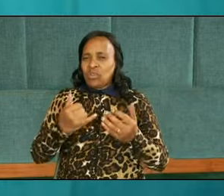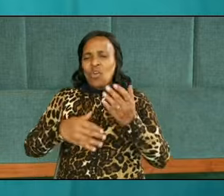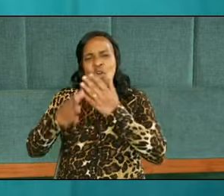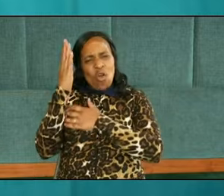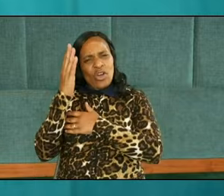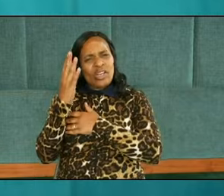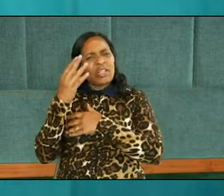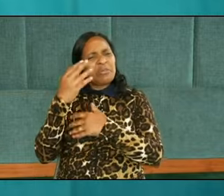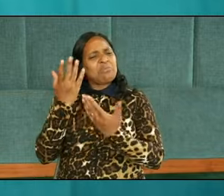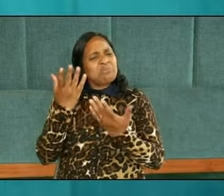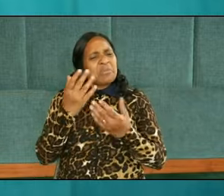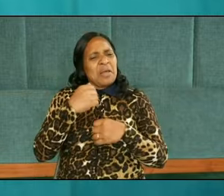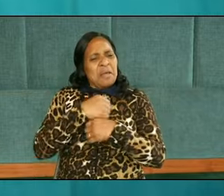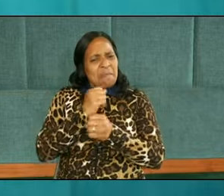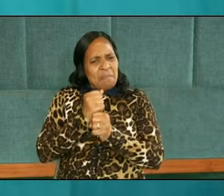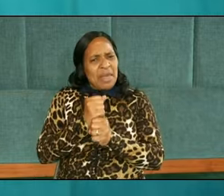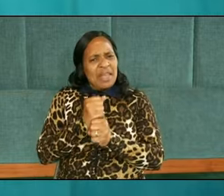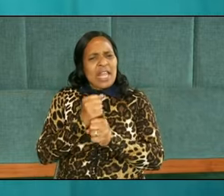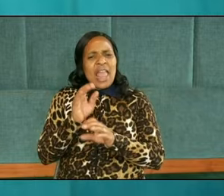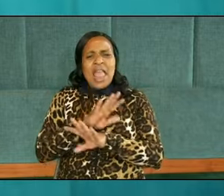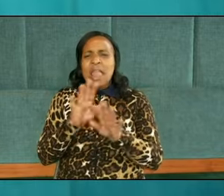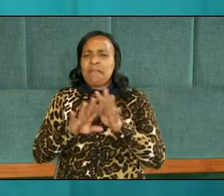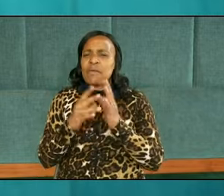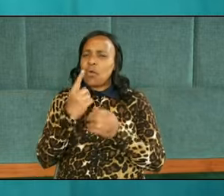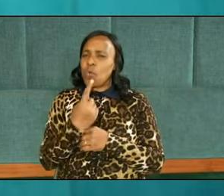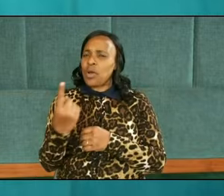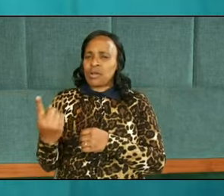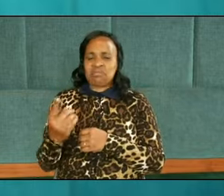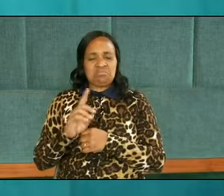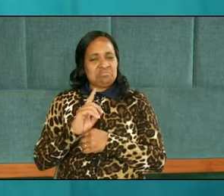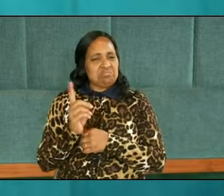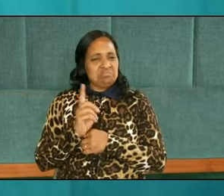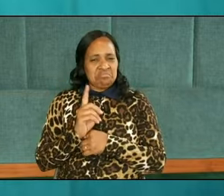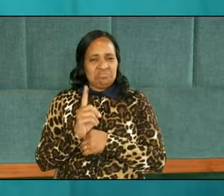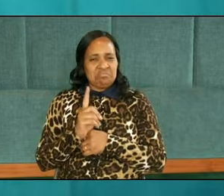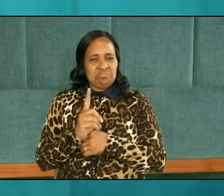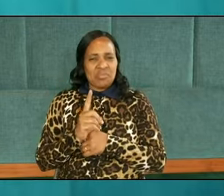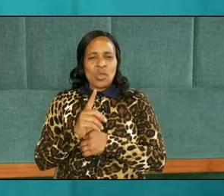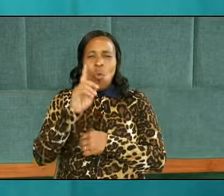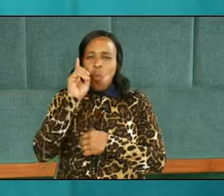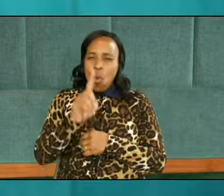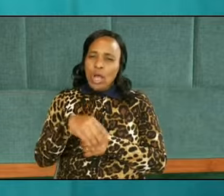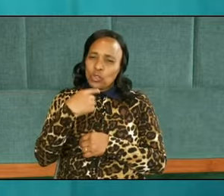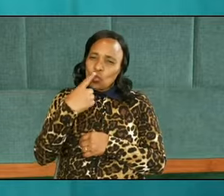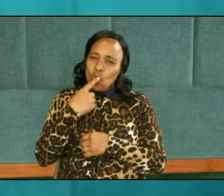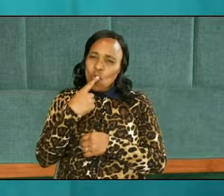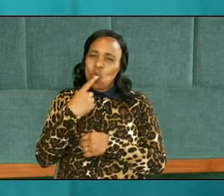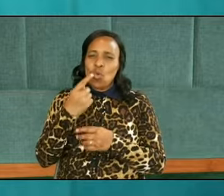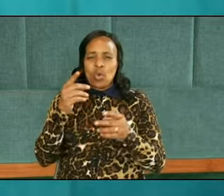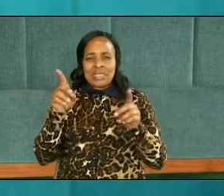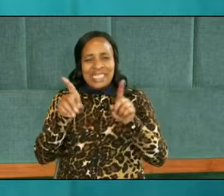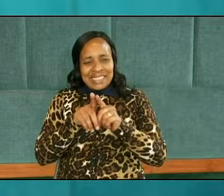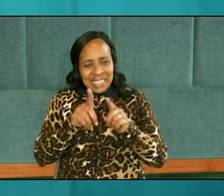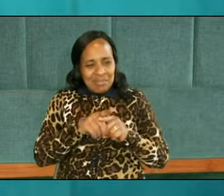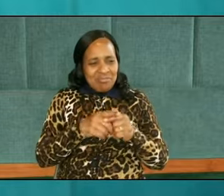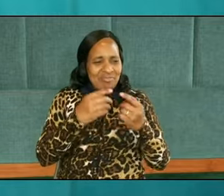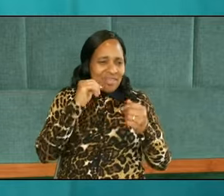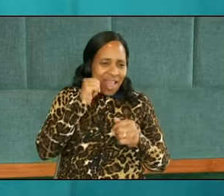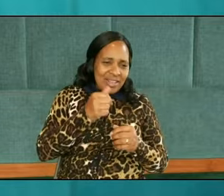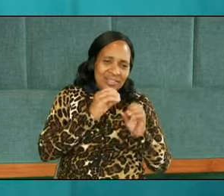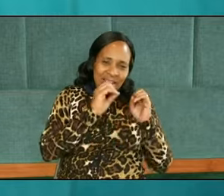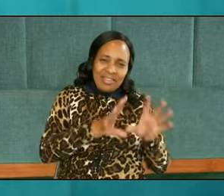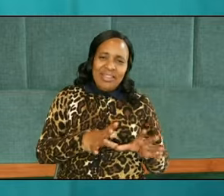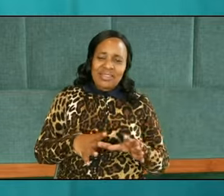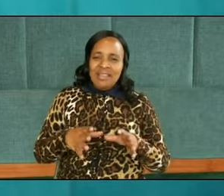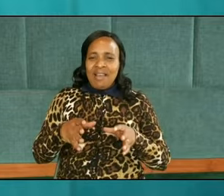you never meant everyone. You know, it's like, it's not everyone, just the ones who look like this. They don't look that nice, but